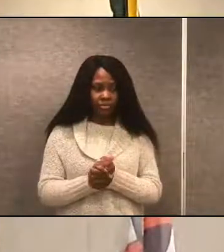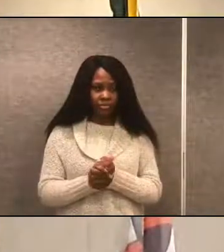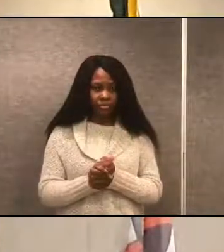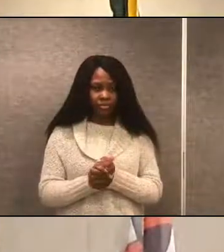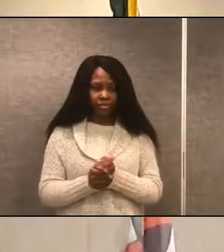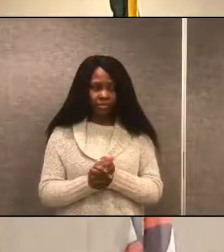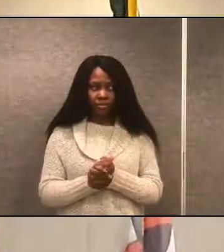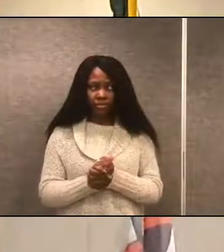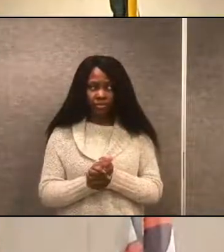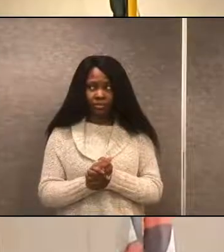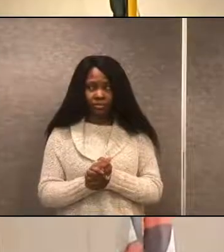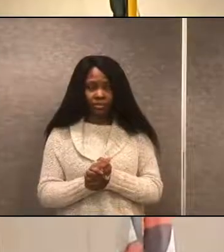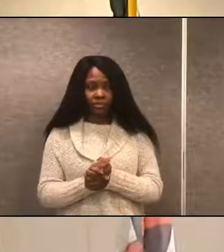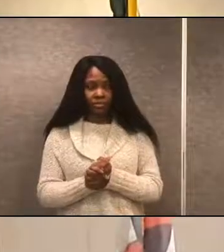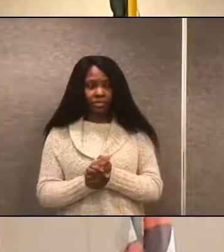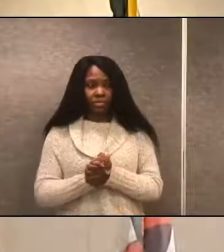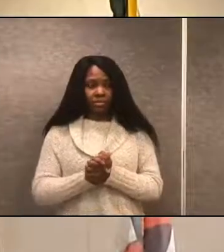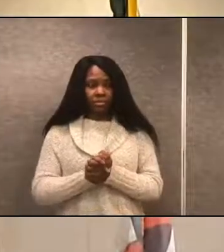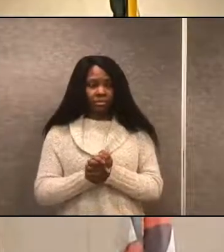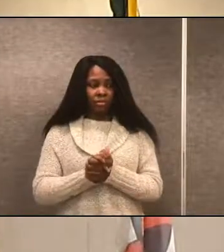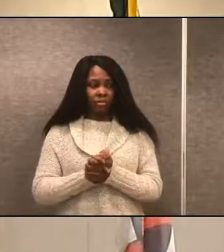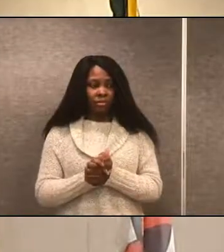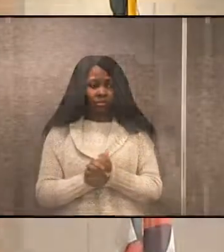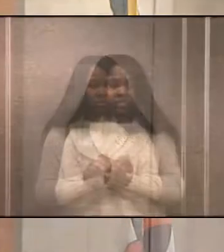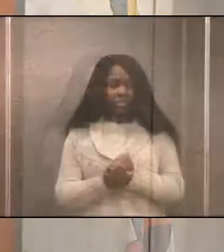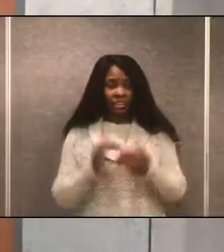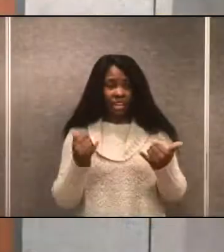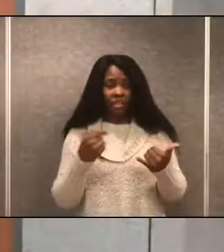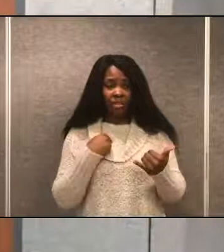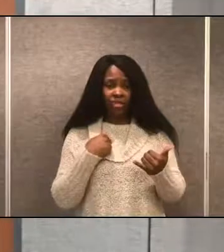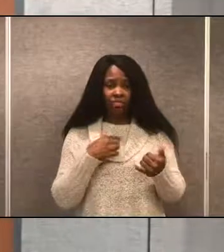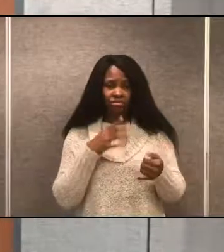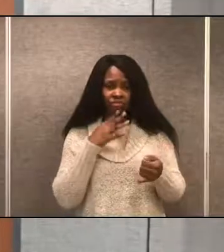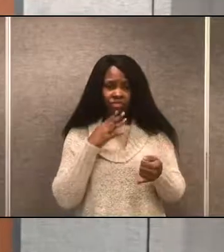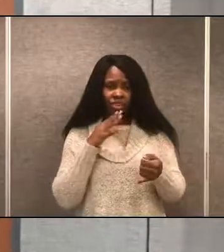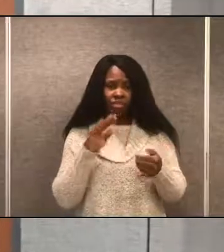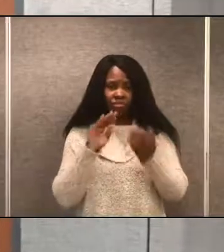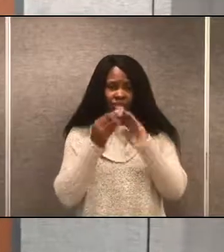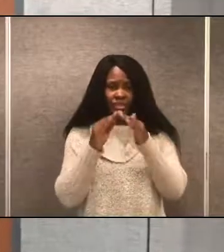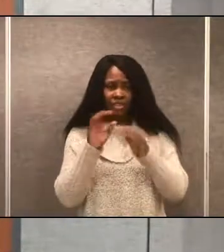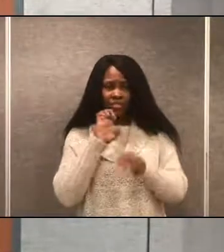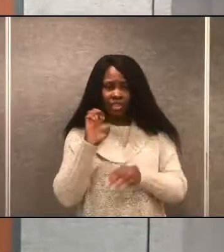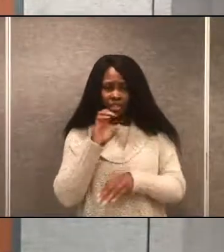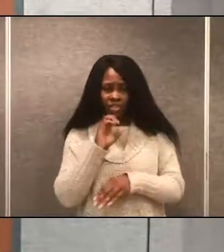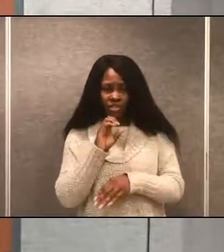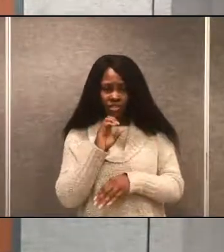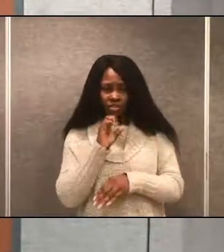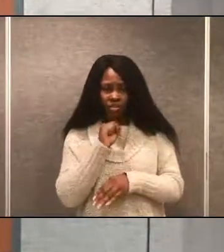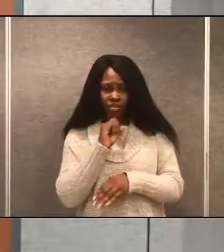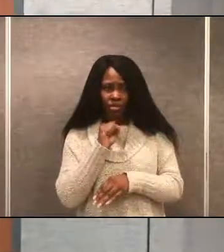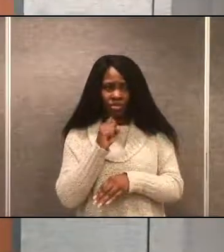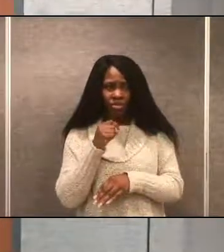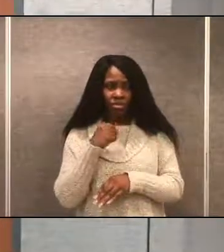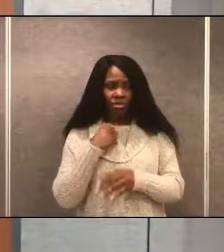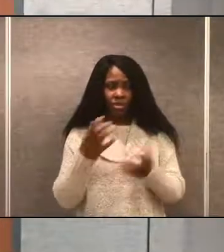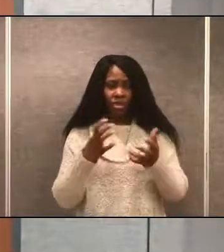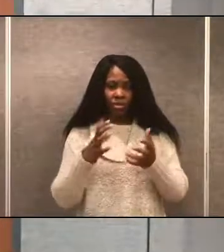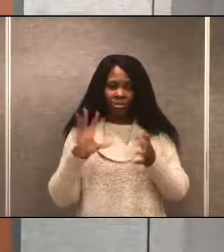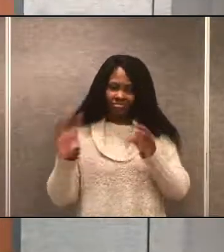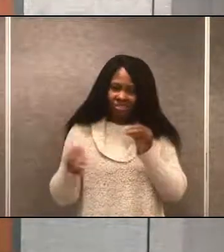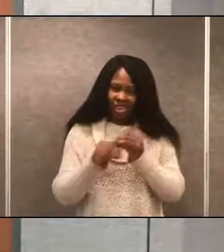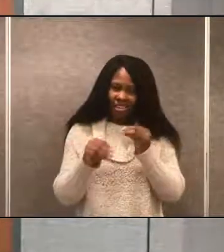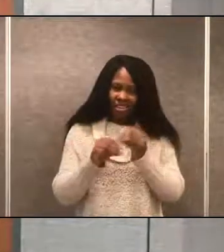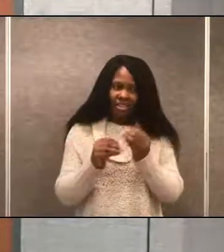Vic. The point to talk to the city of East Orange. I just want to add a couple of things to all that Griffith has been